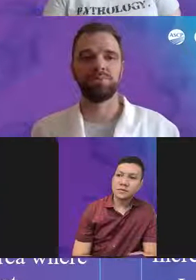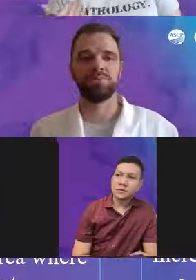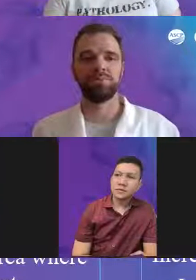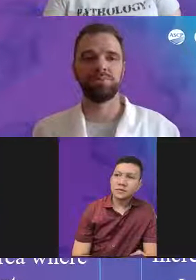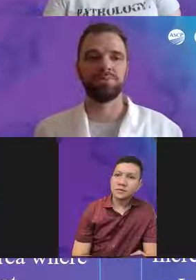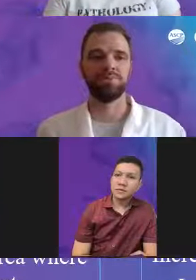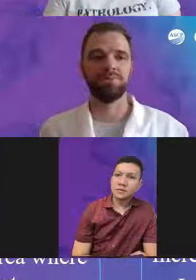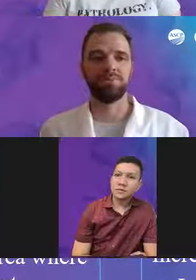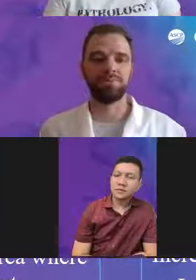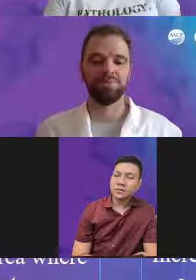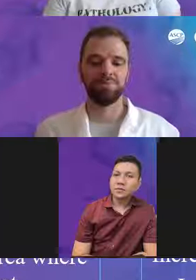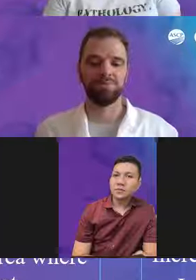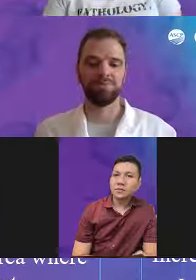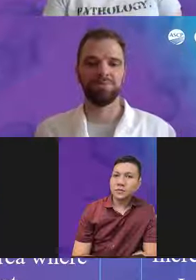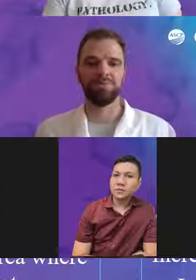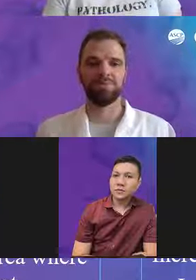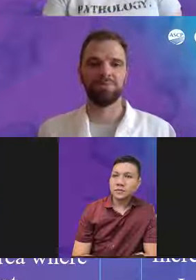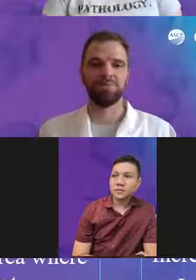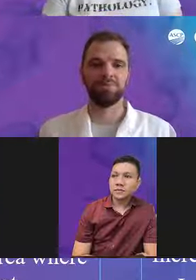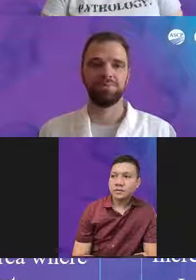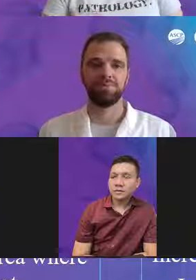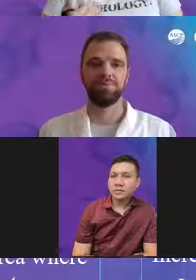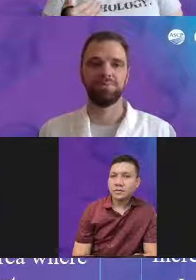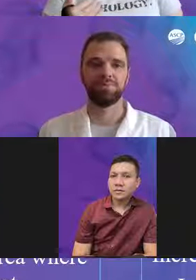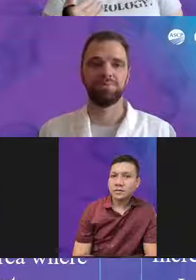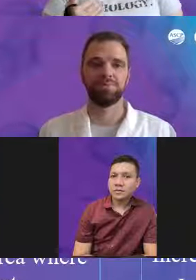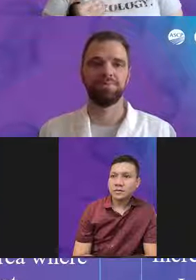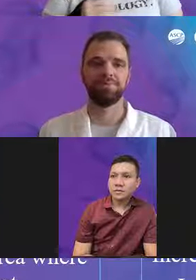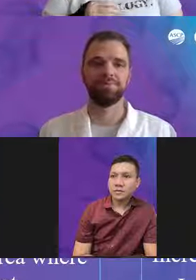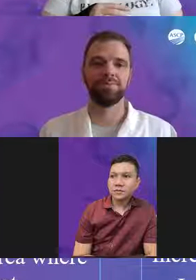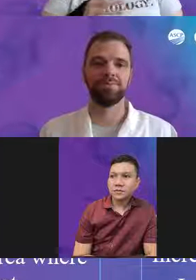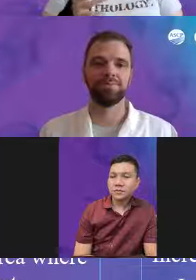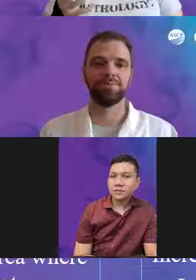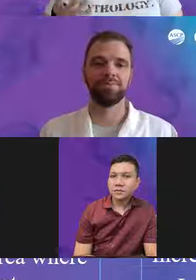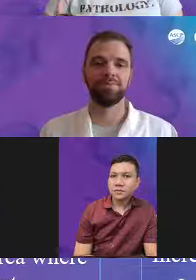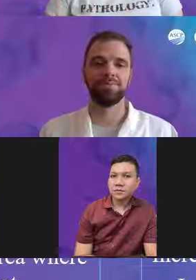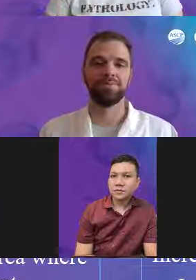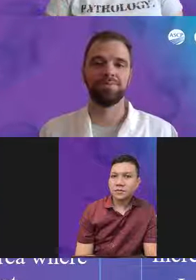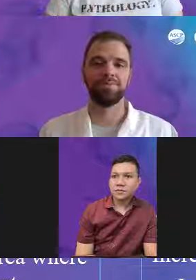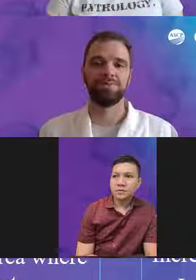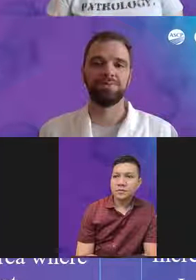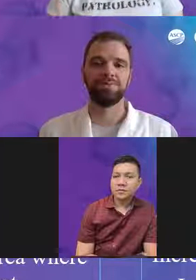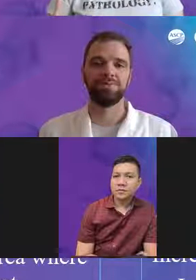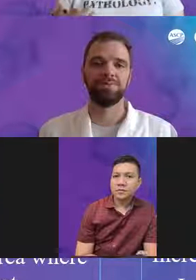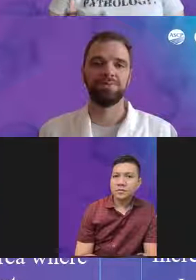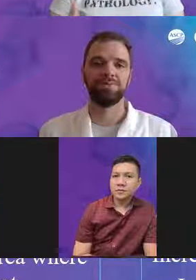developed country, we don't really have that issue. Right. So when we look at